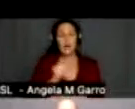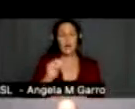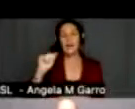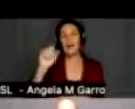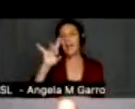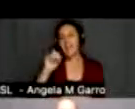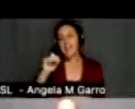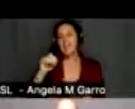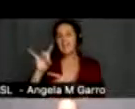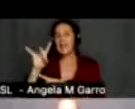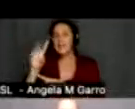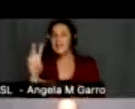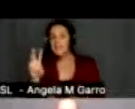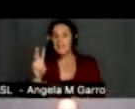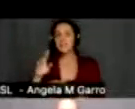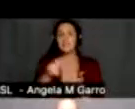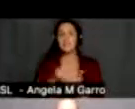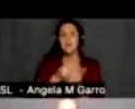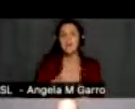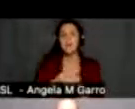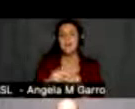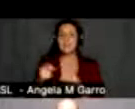86 funds to support this, which is